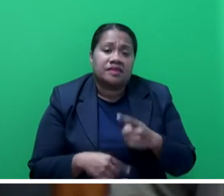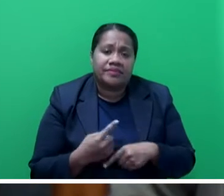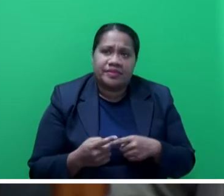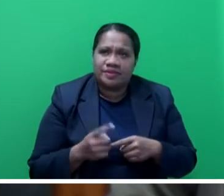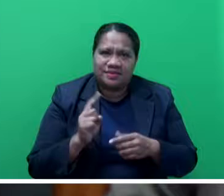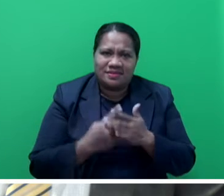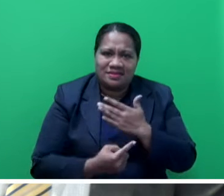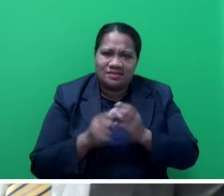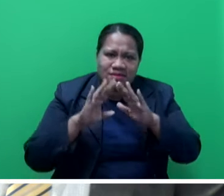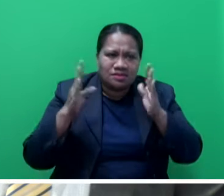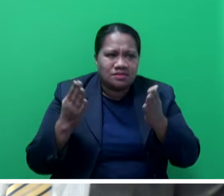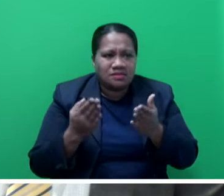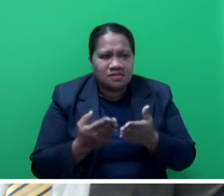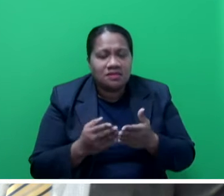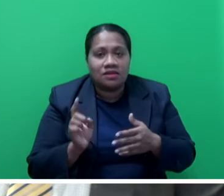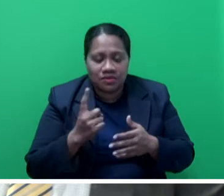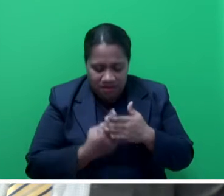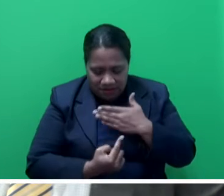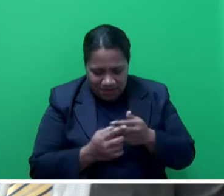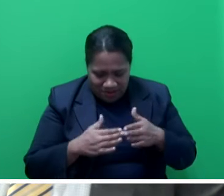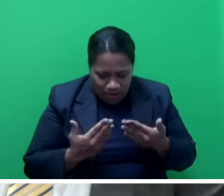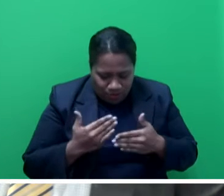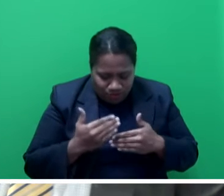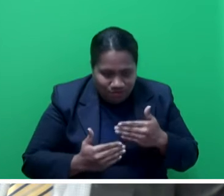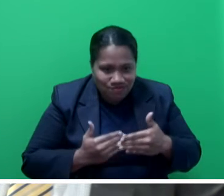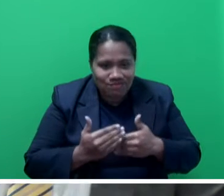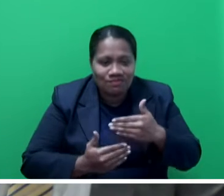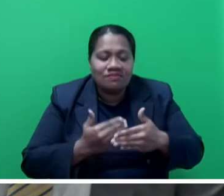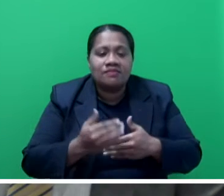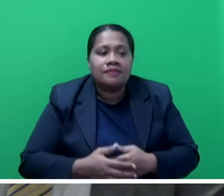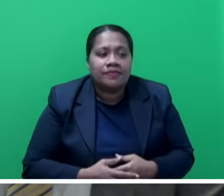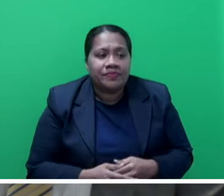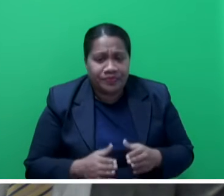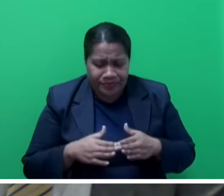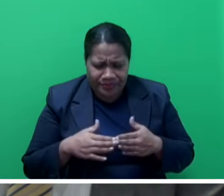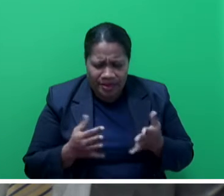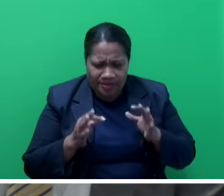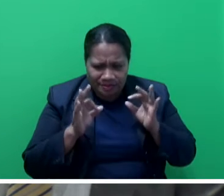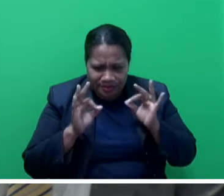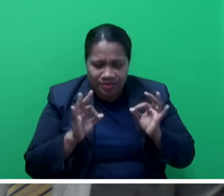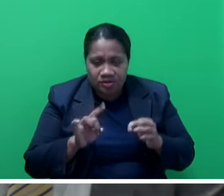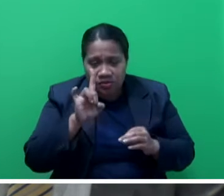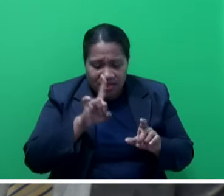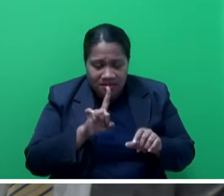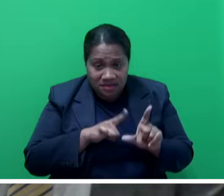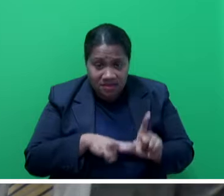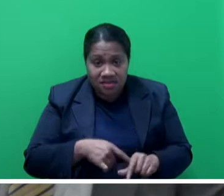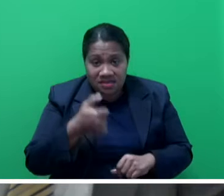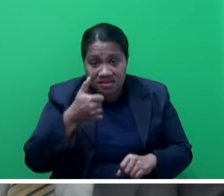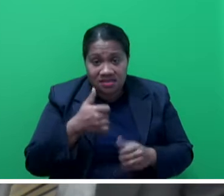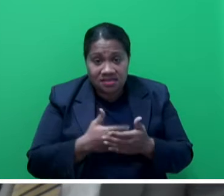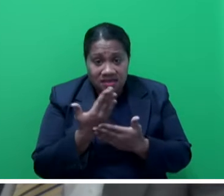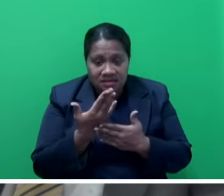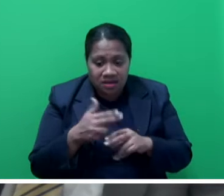our current vaccination process. Honourable Speaker, it's now been exactly 1 year and 6 days since Fiji recorded